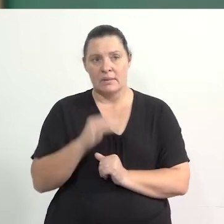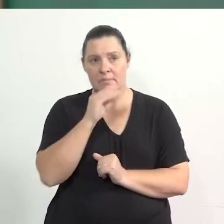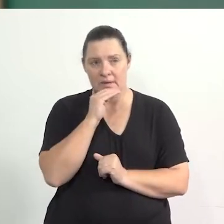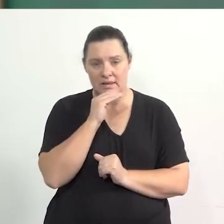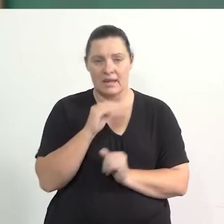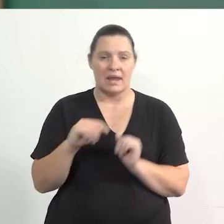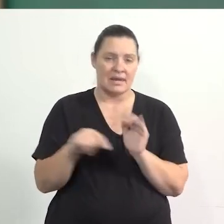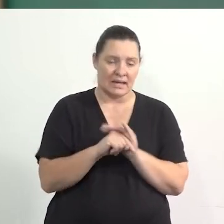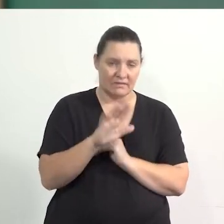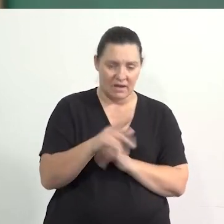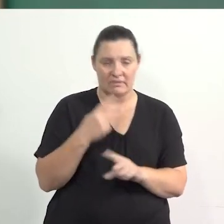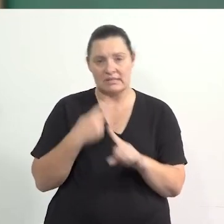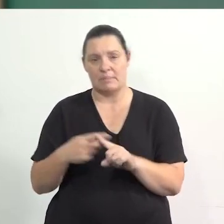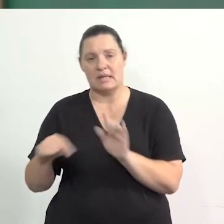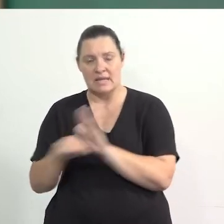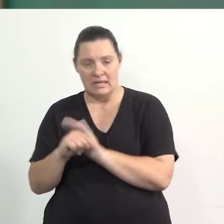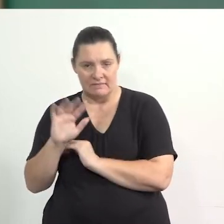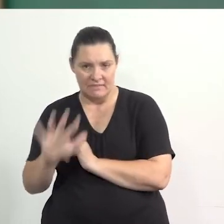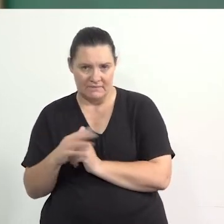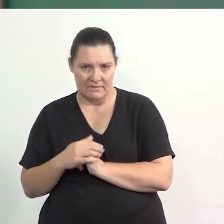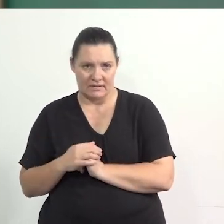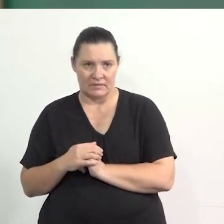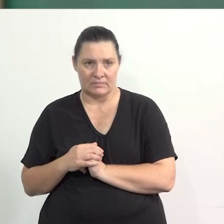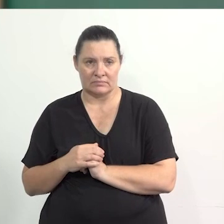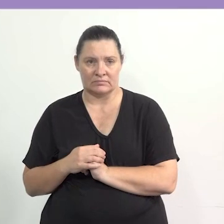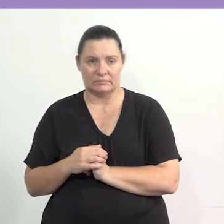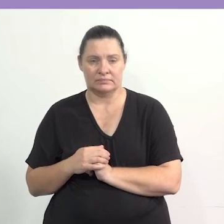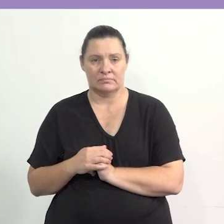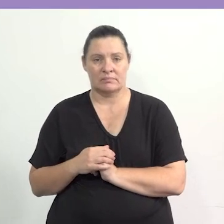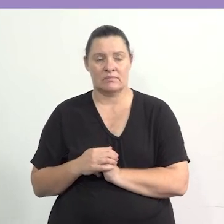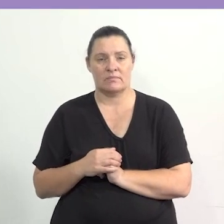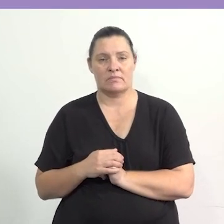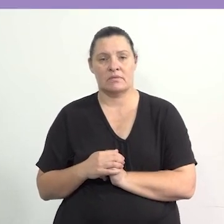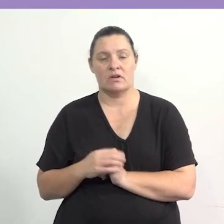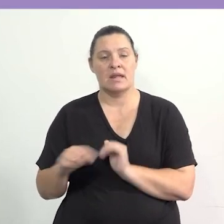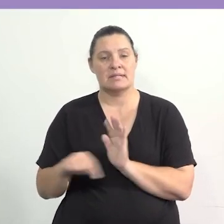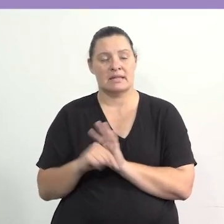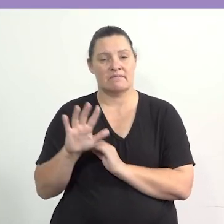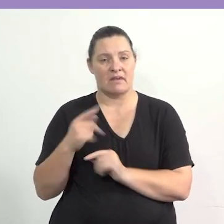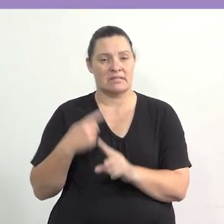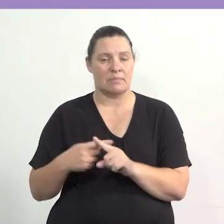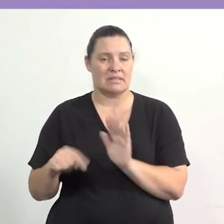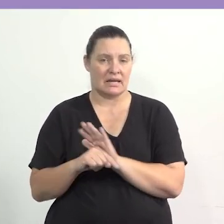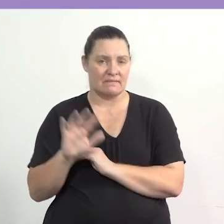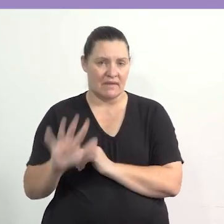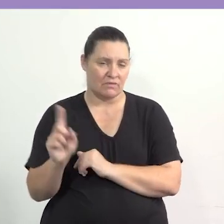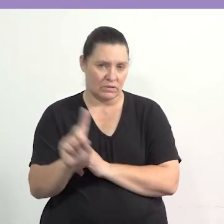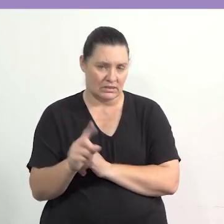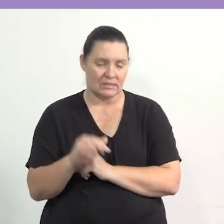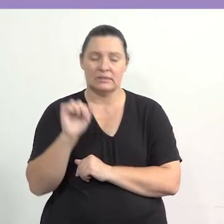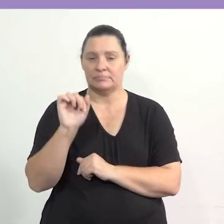that it will be negative 5 multiplied by a negative 5. So what is a negative 5 multiplied by a negative